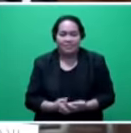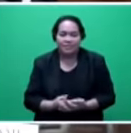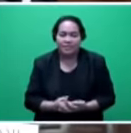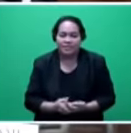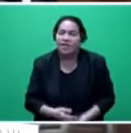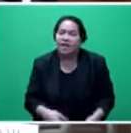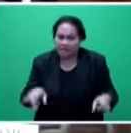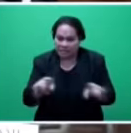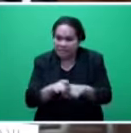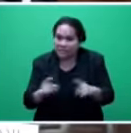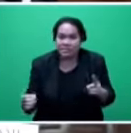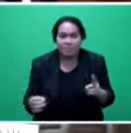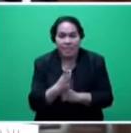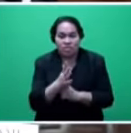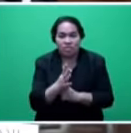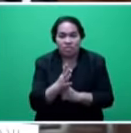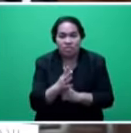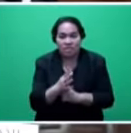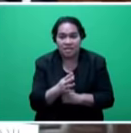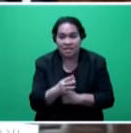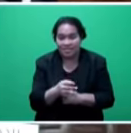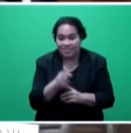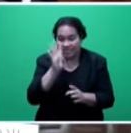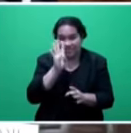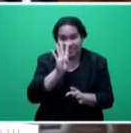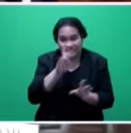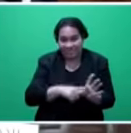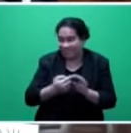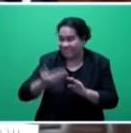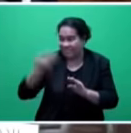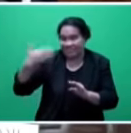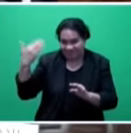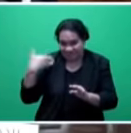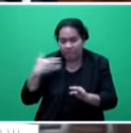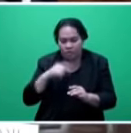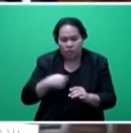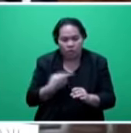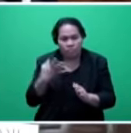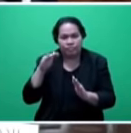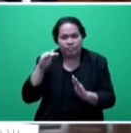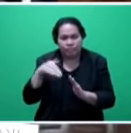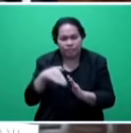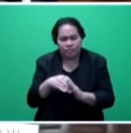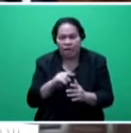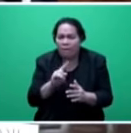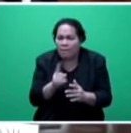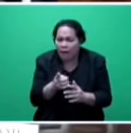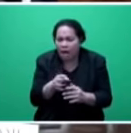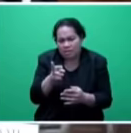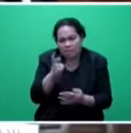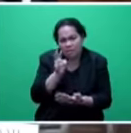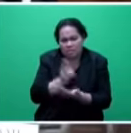even, especially in the last 4 years. The fact is that despite the economy in recession,